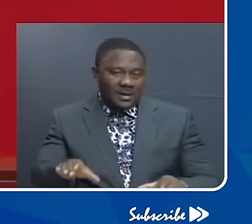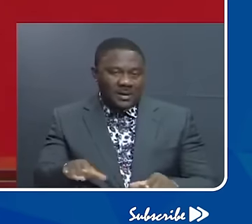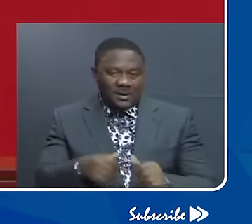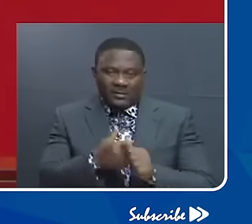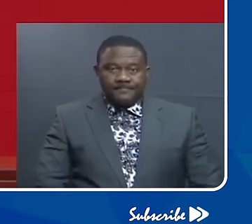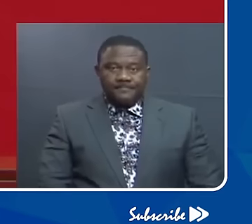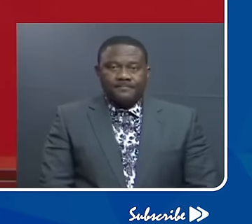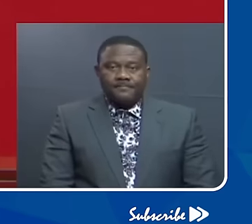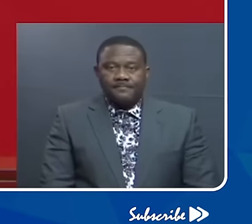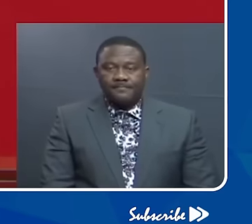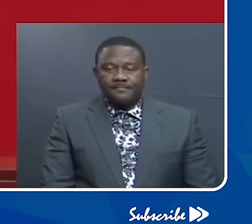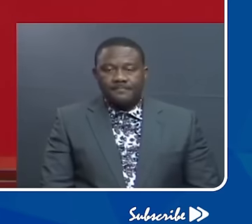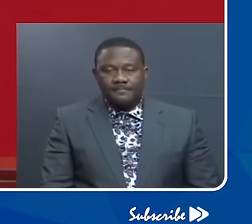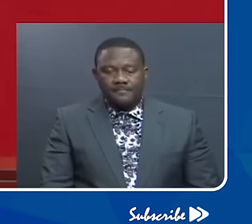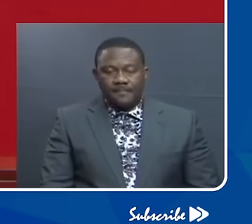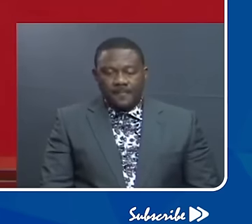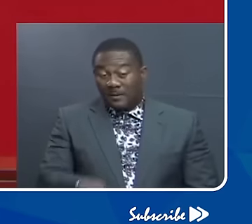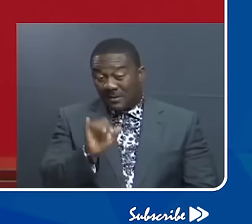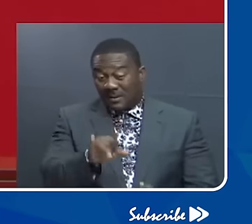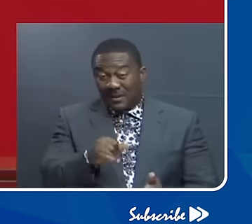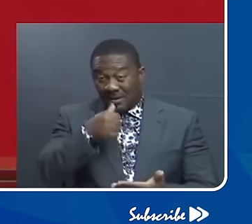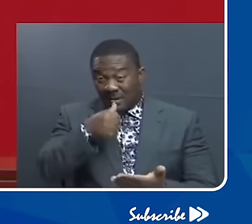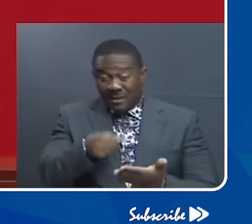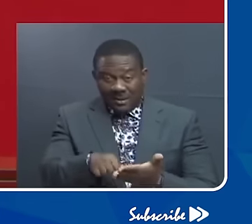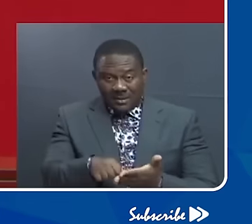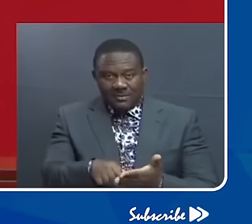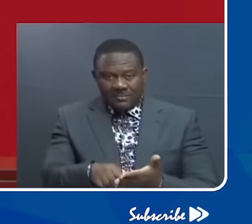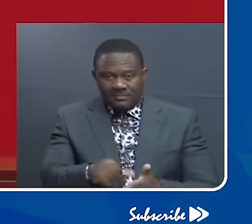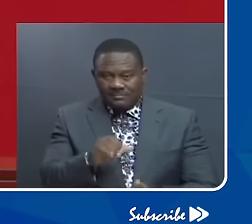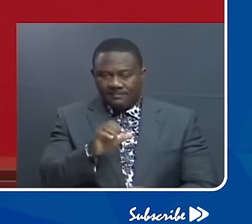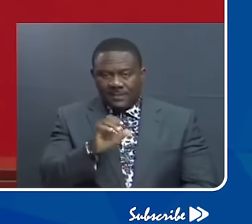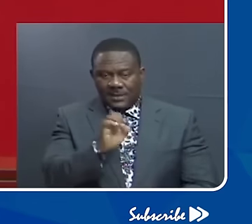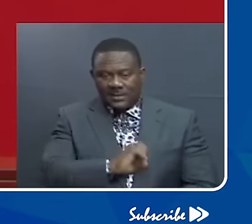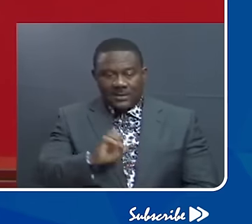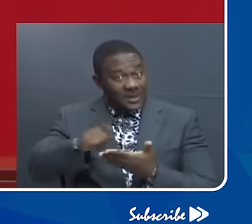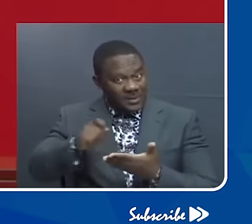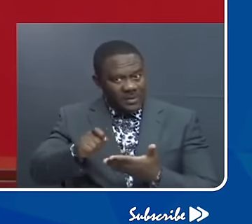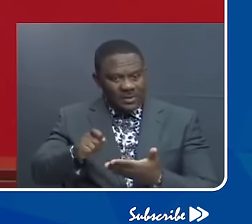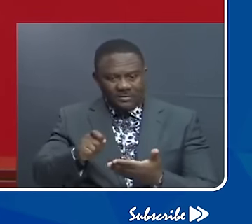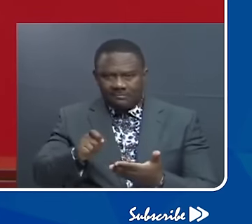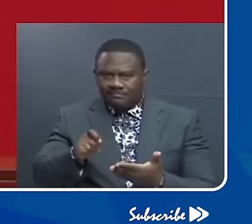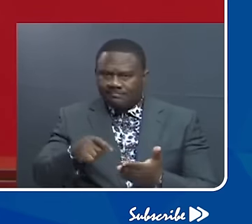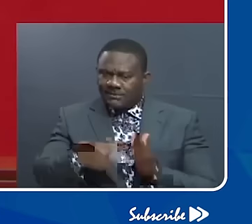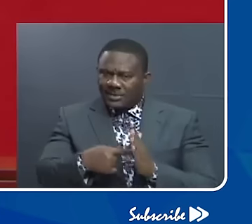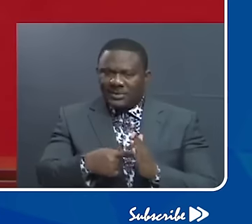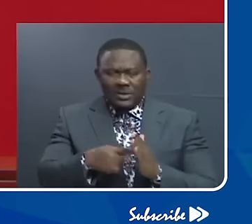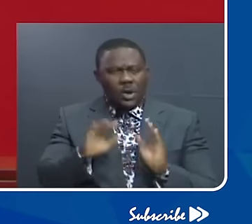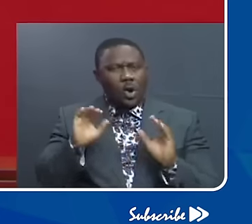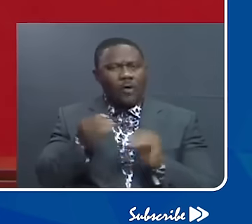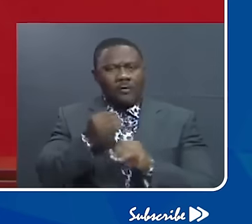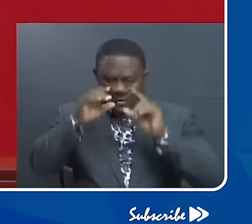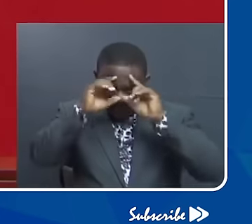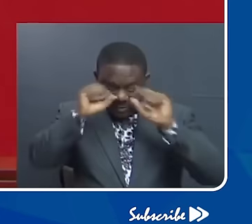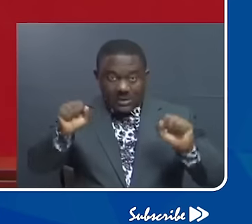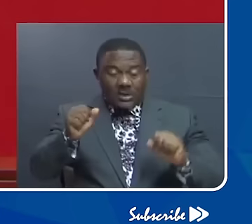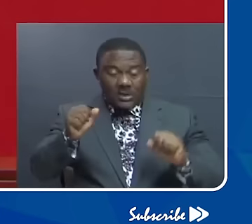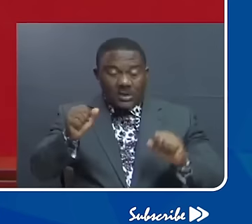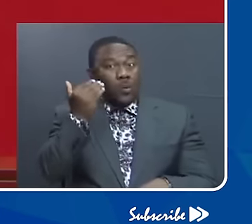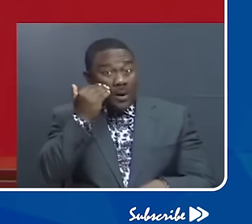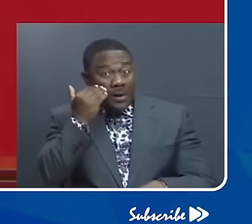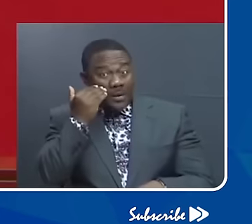our Constitution. In the said letter, the Executive Secretary indicated that the Office of the President was